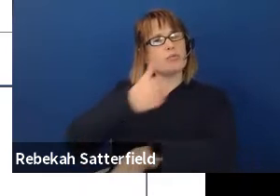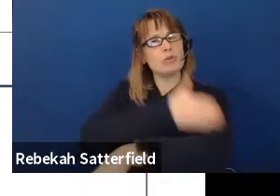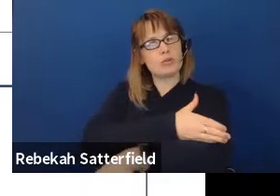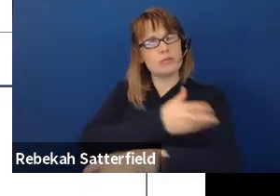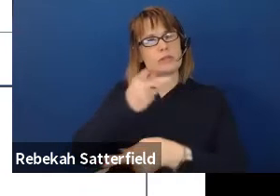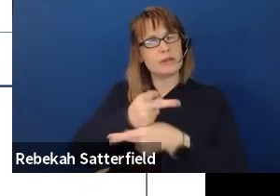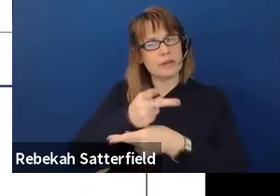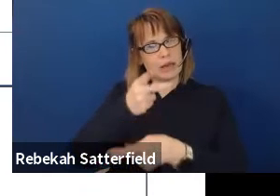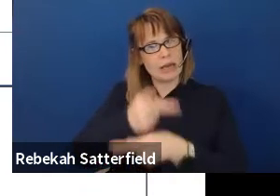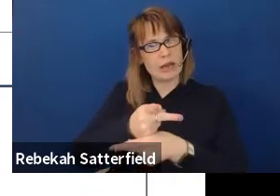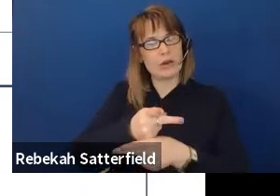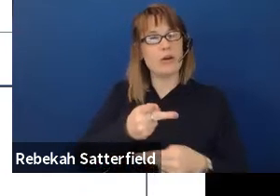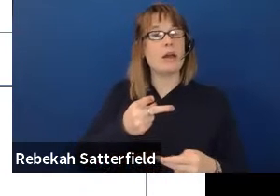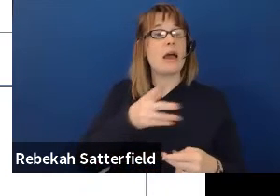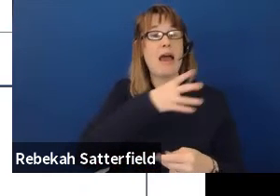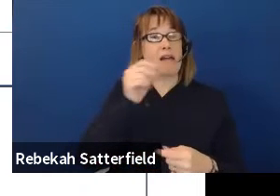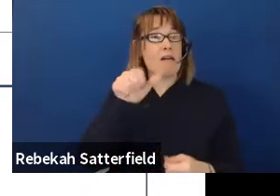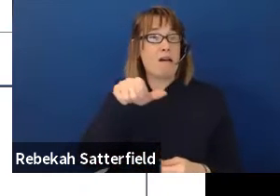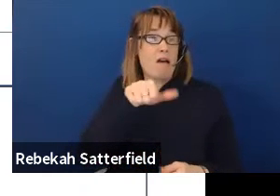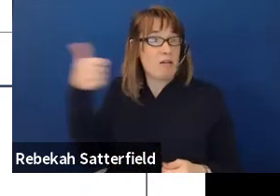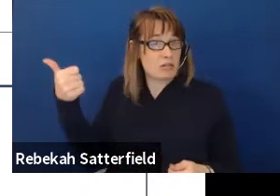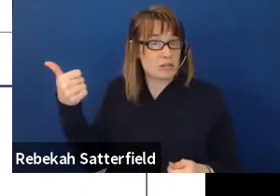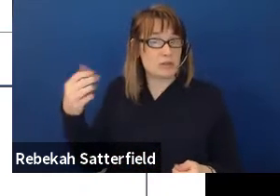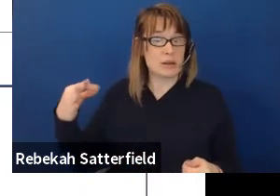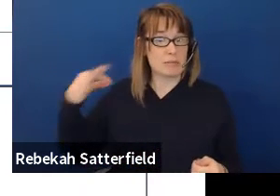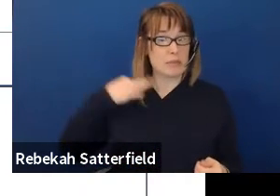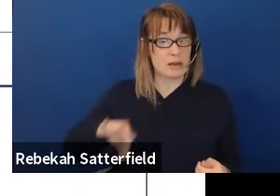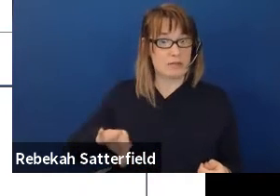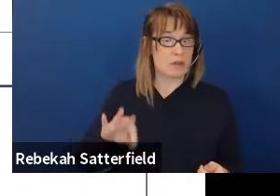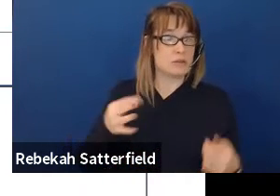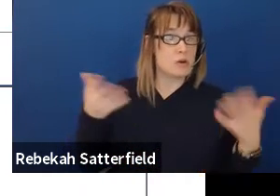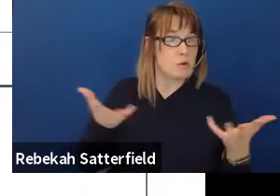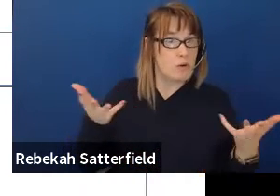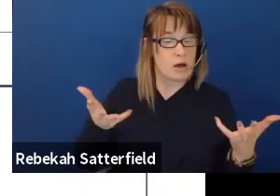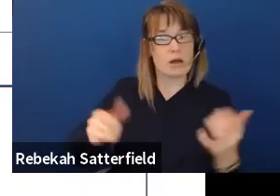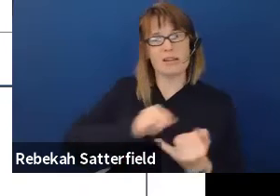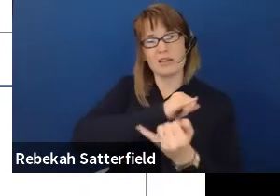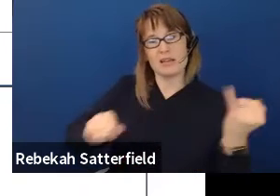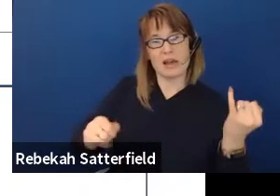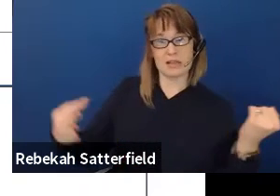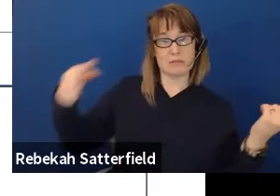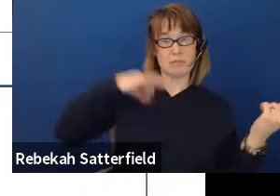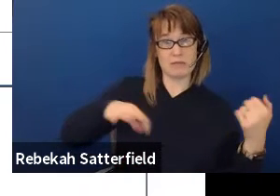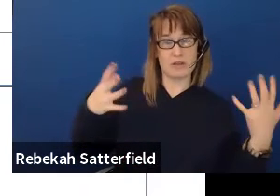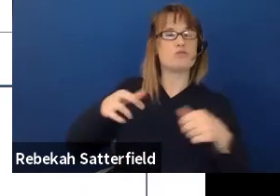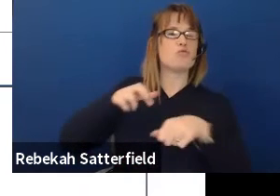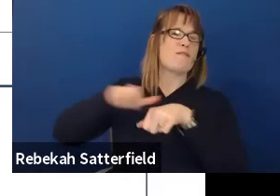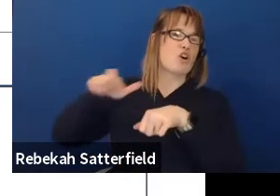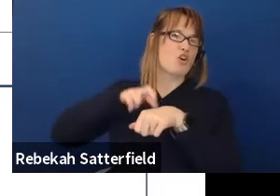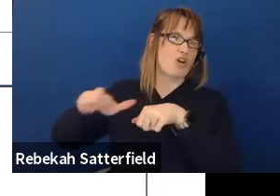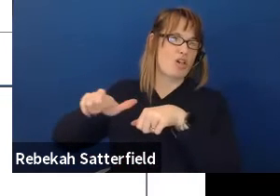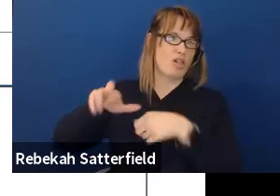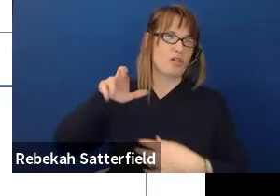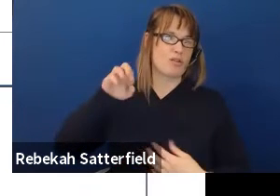some of the residual benefits of this? And it's really the last portion of this slide is the referral sources. So successful home